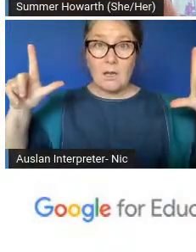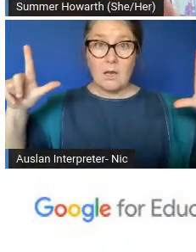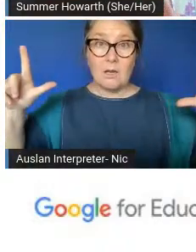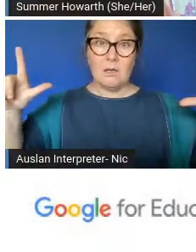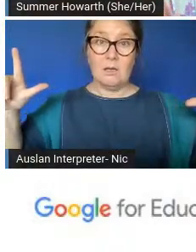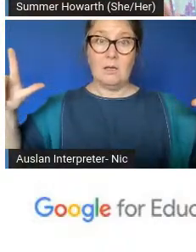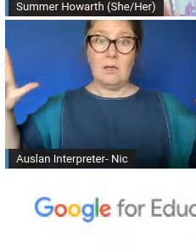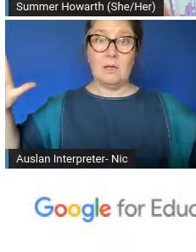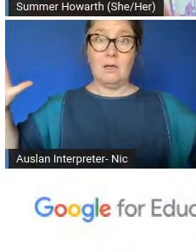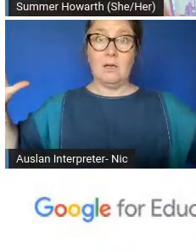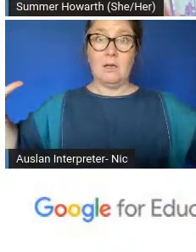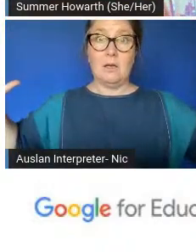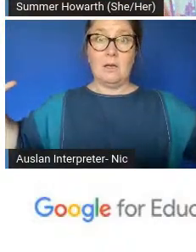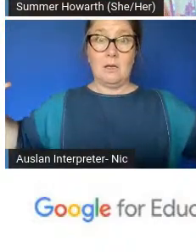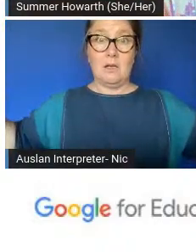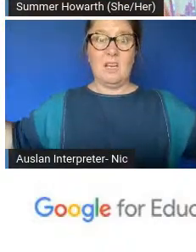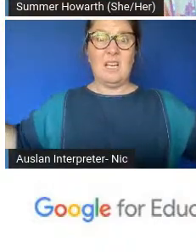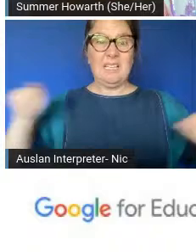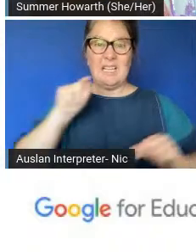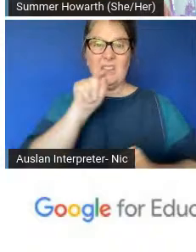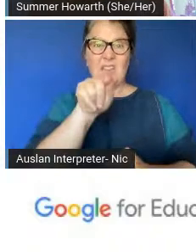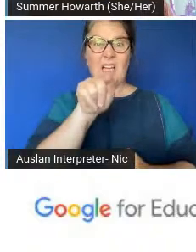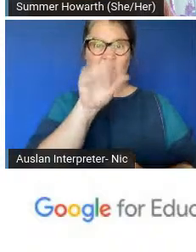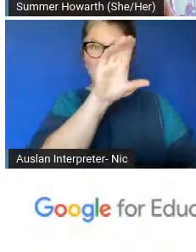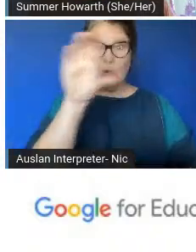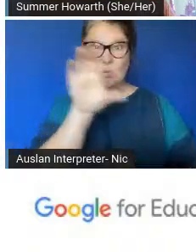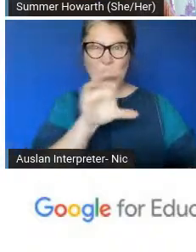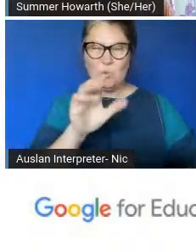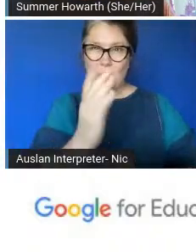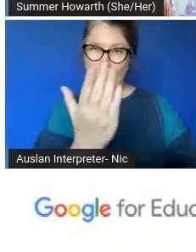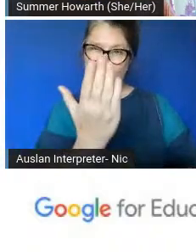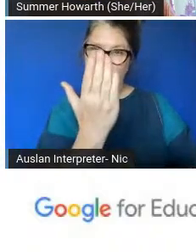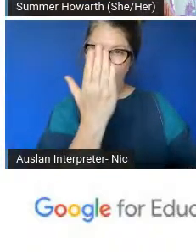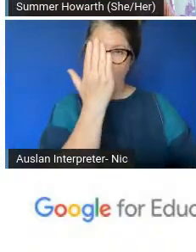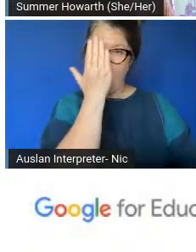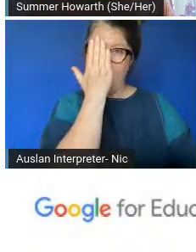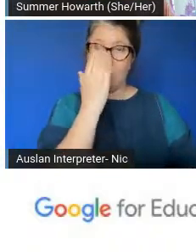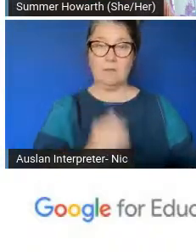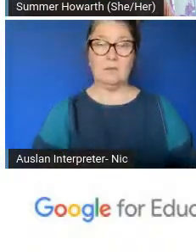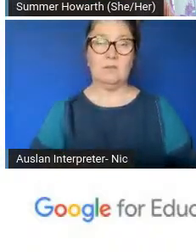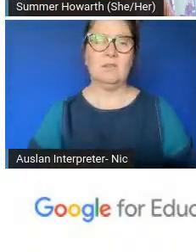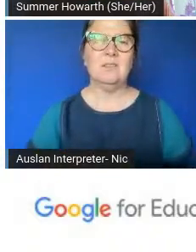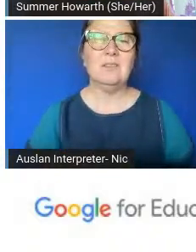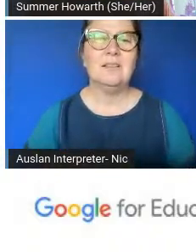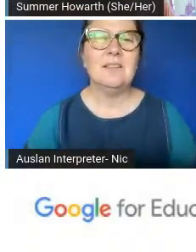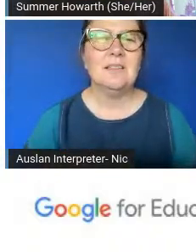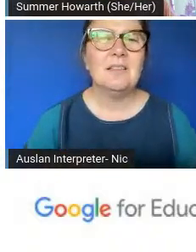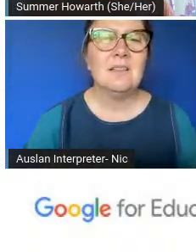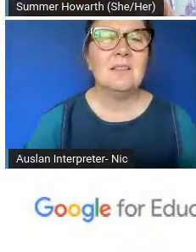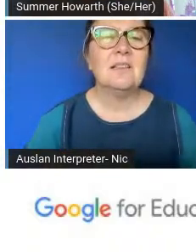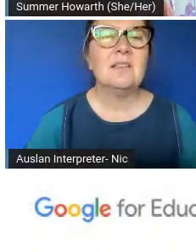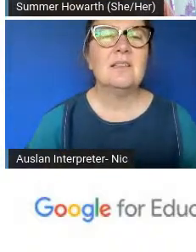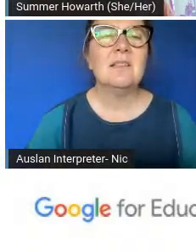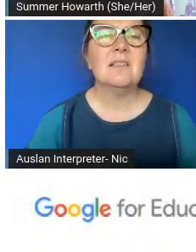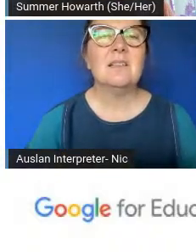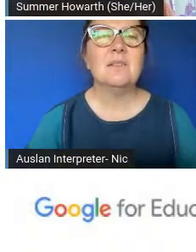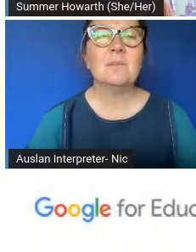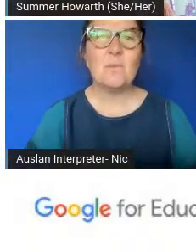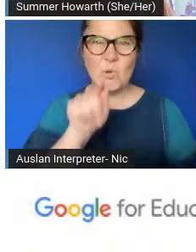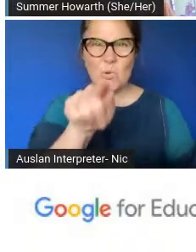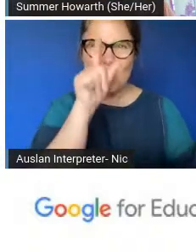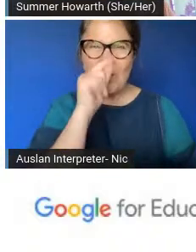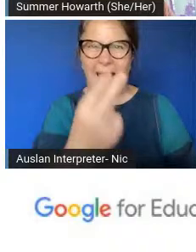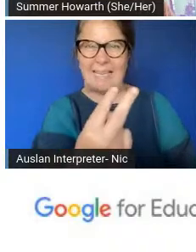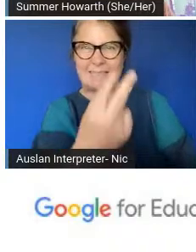Oh, it's going to render. As I zoom right in, oh yeah, that's pretty good. You can actually see the cracks in the